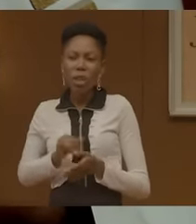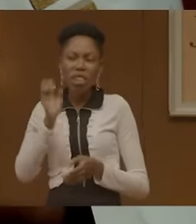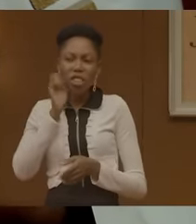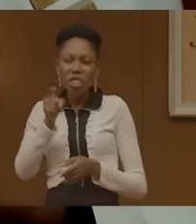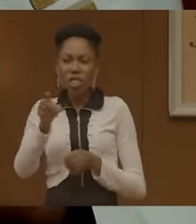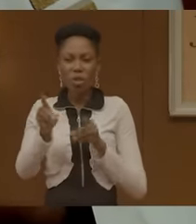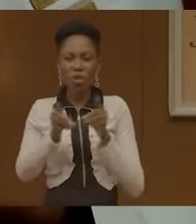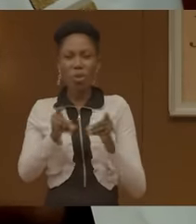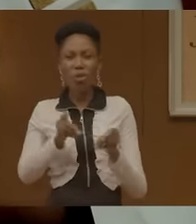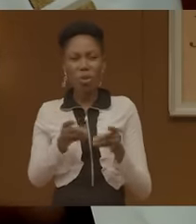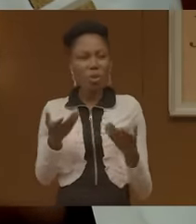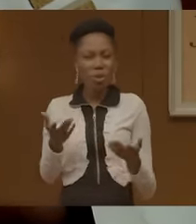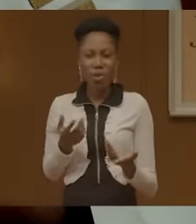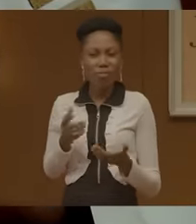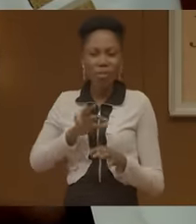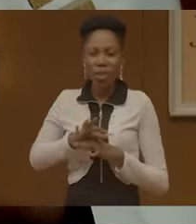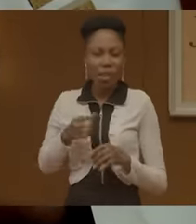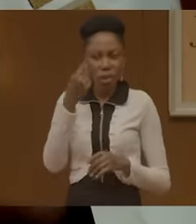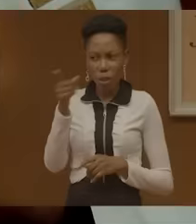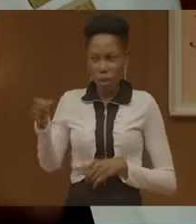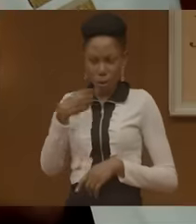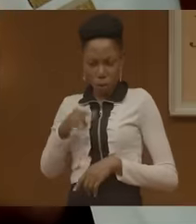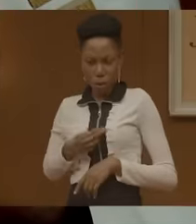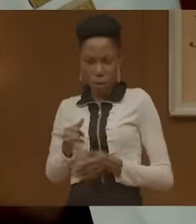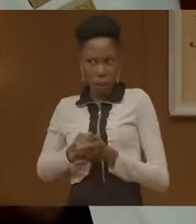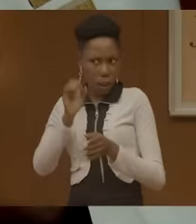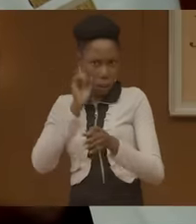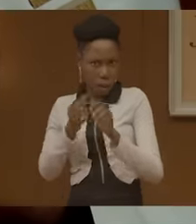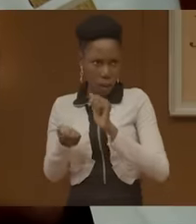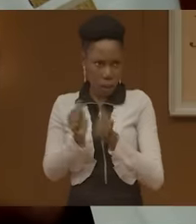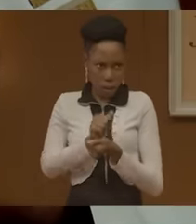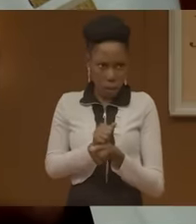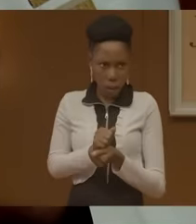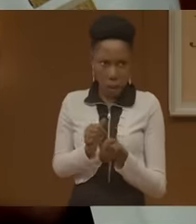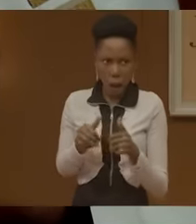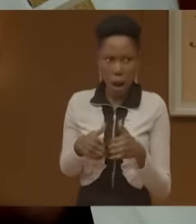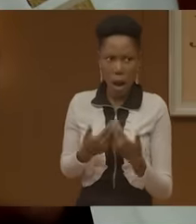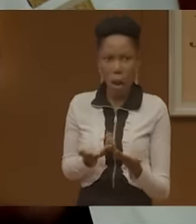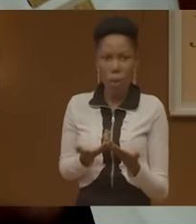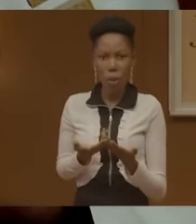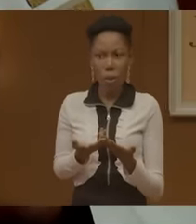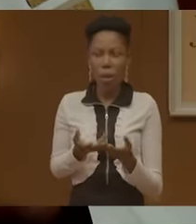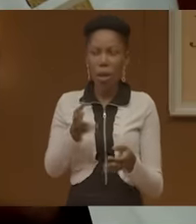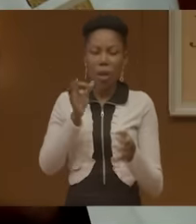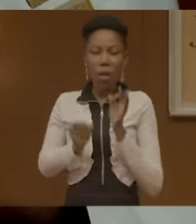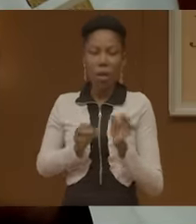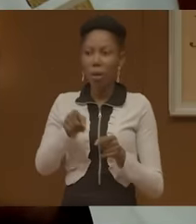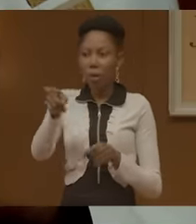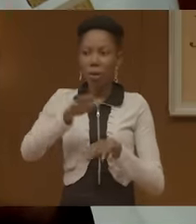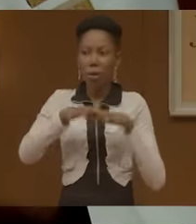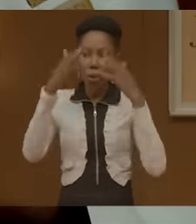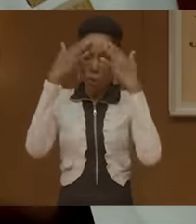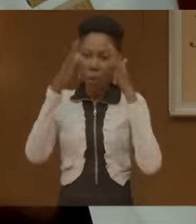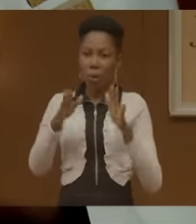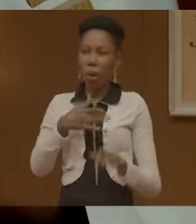she doesn't do before? I don't know. Because you said she has changed. Because if you don't address that, if she doesn't know what it is, she will still be doing it